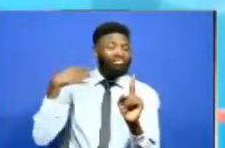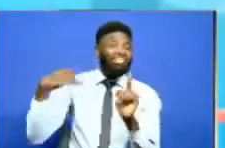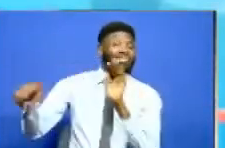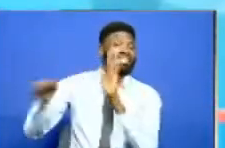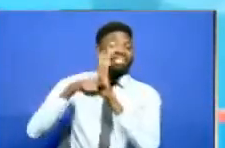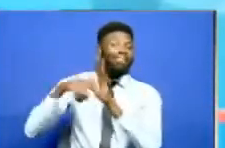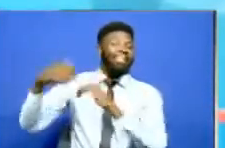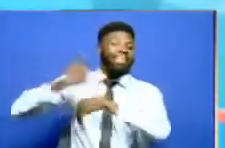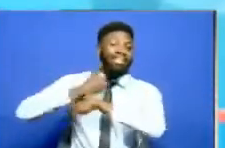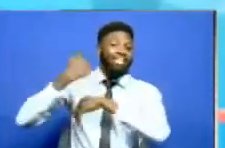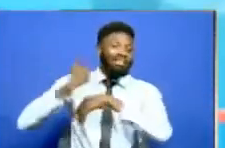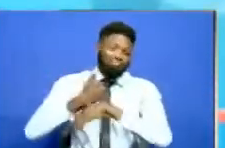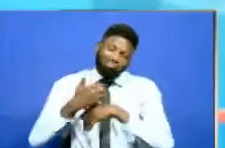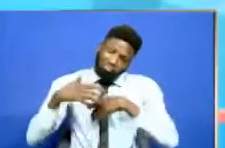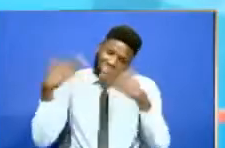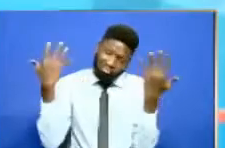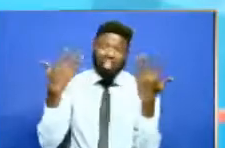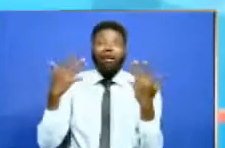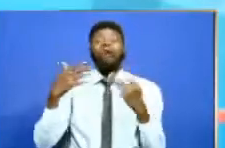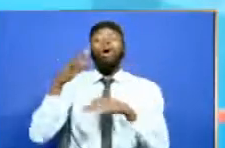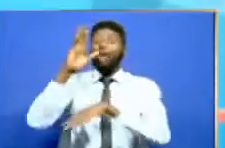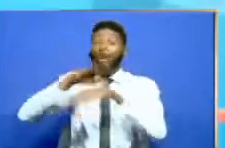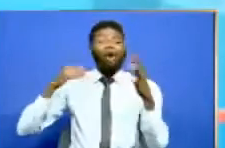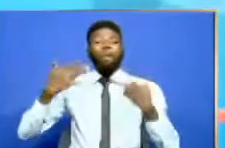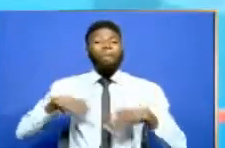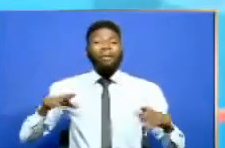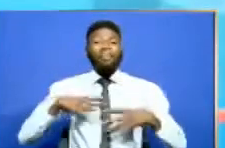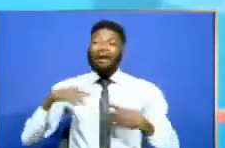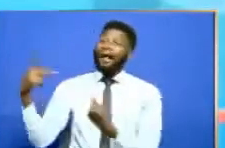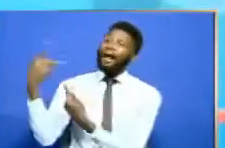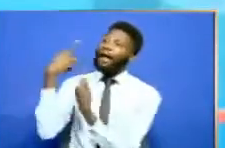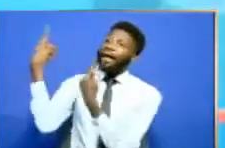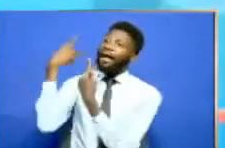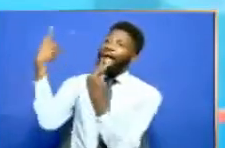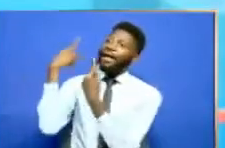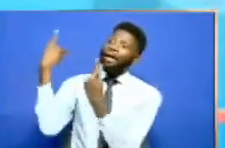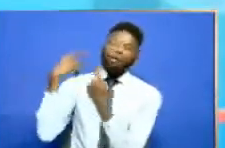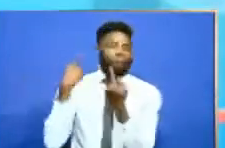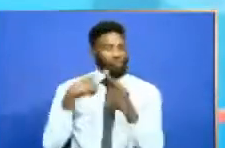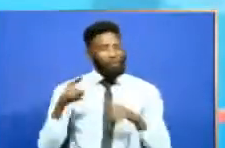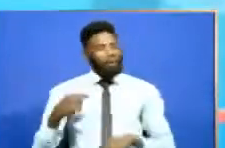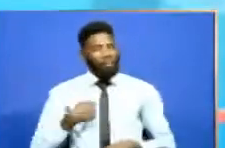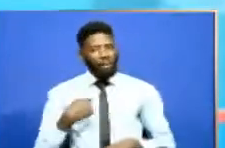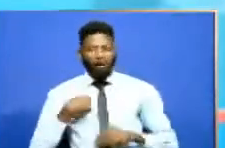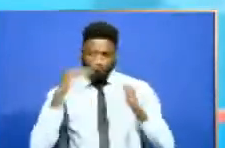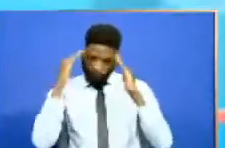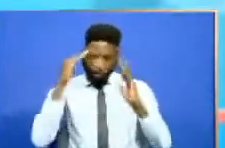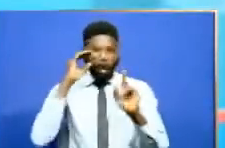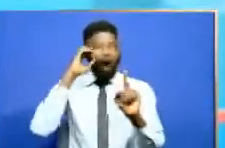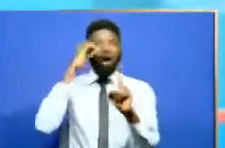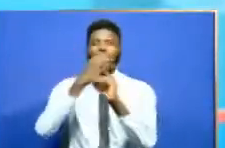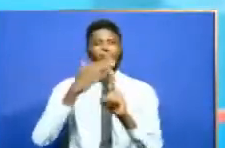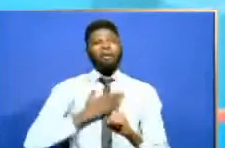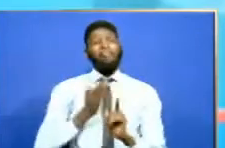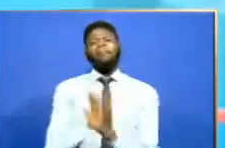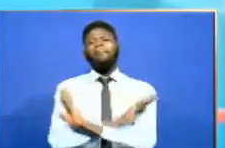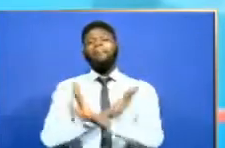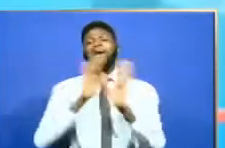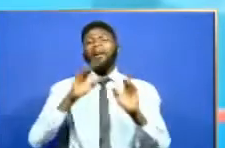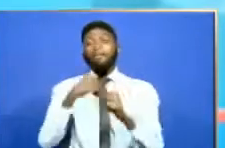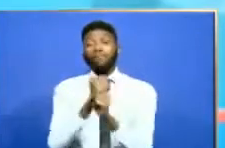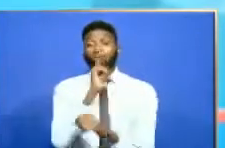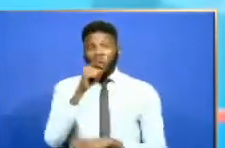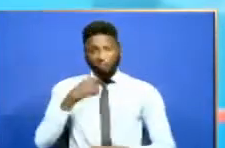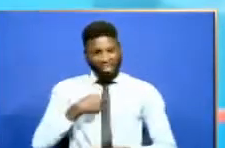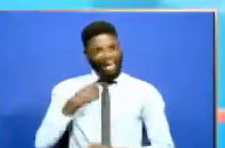things. You can even hire people to shout at me. But by the end of the day, I will focus on my objective and make sure what I wanted